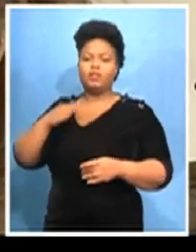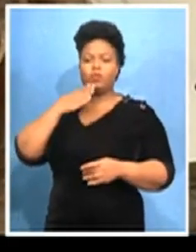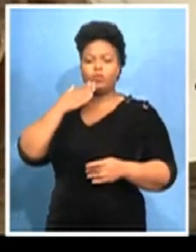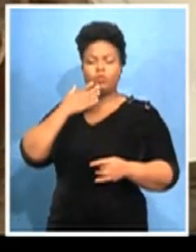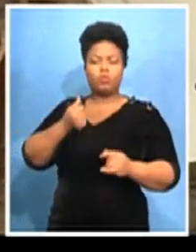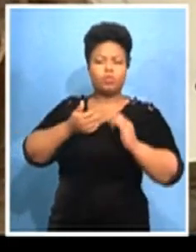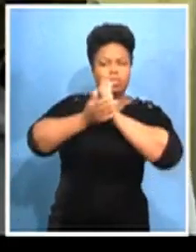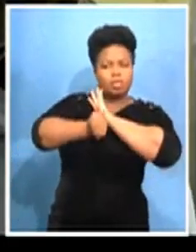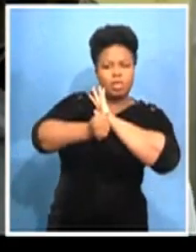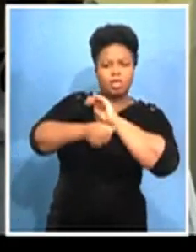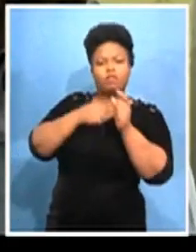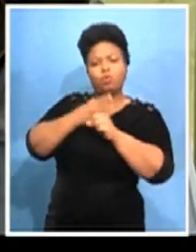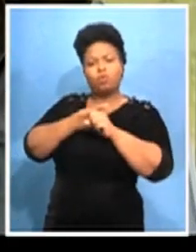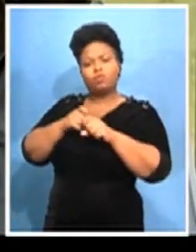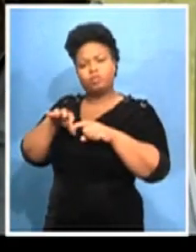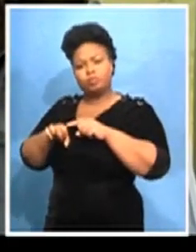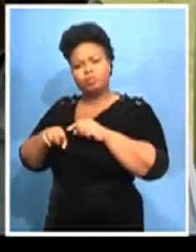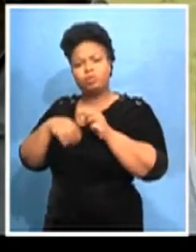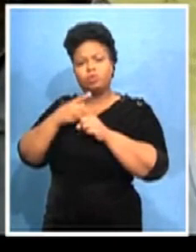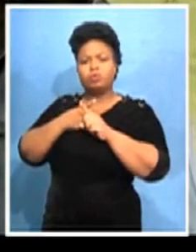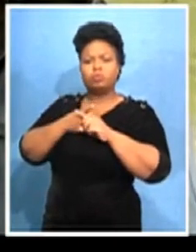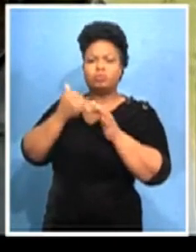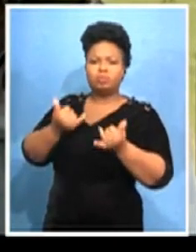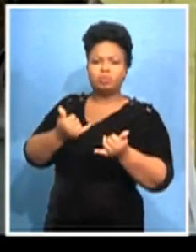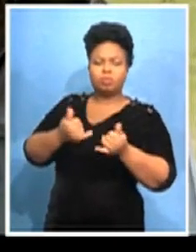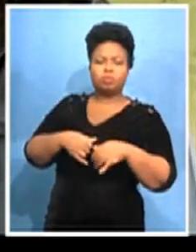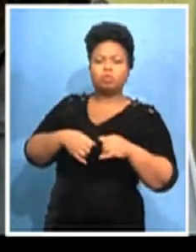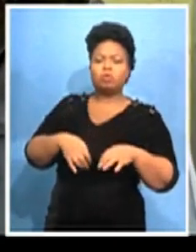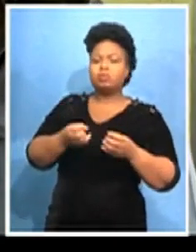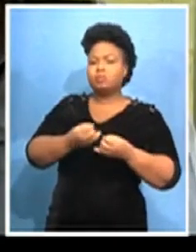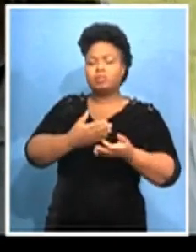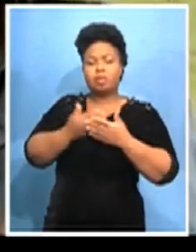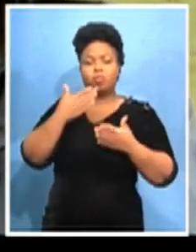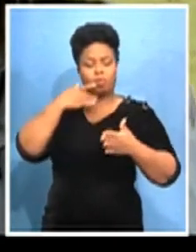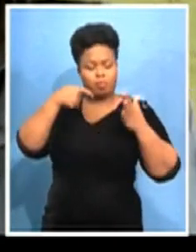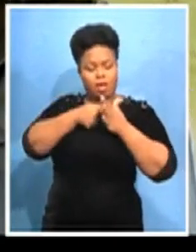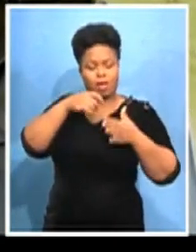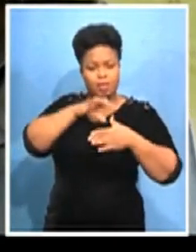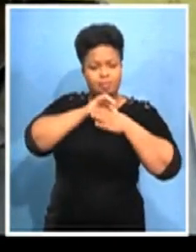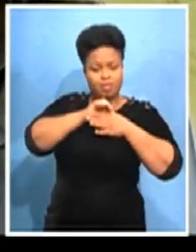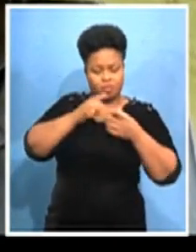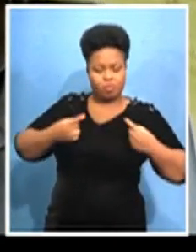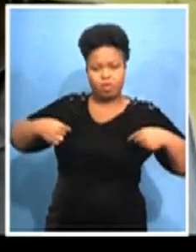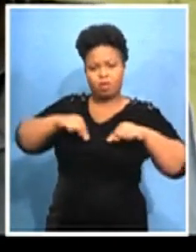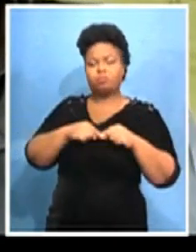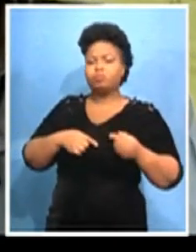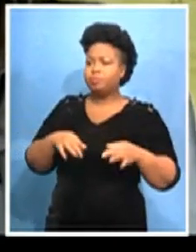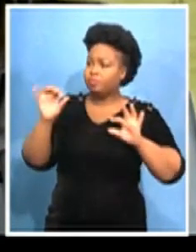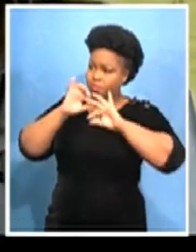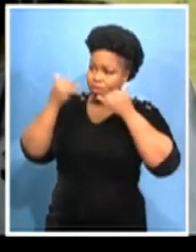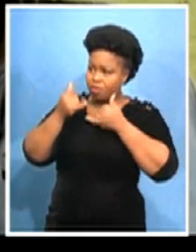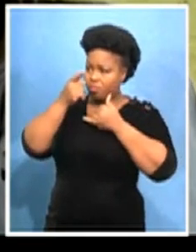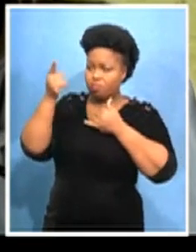work, butcheries that buy the meat from us, game capture companies that sell game to